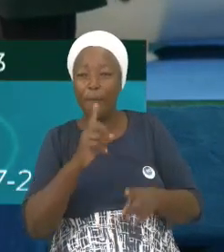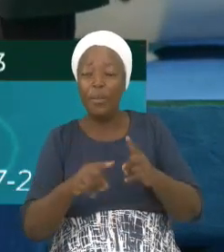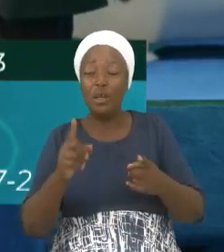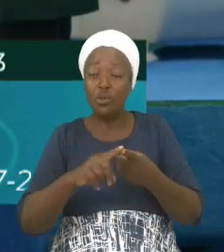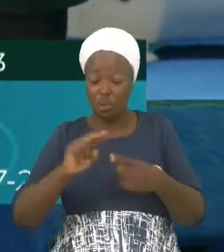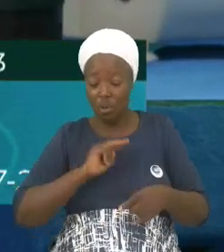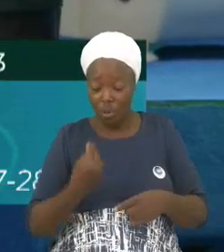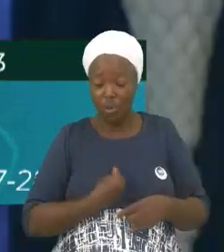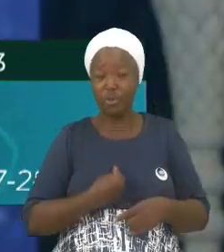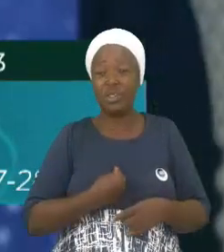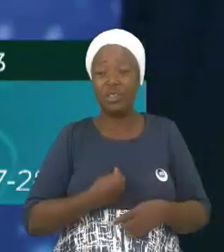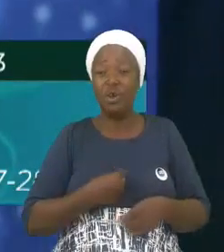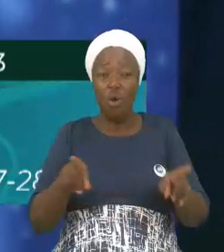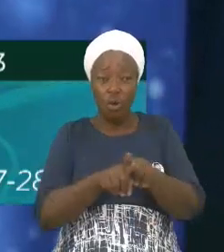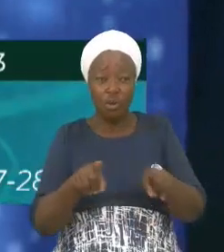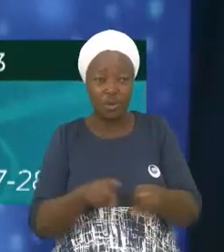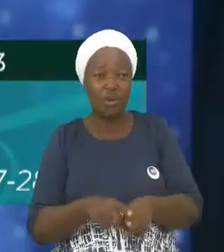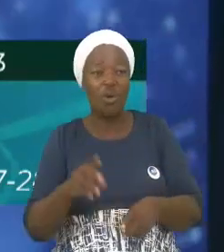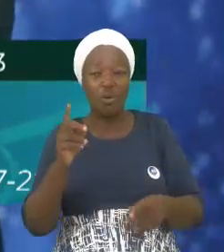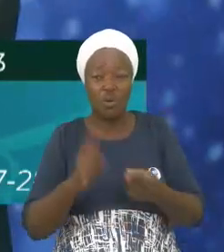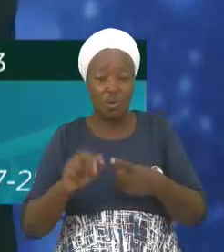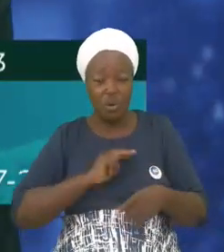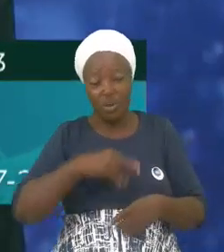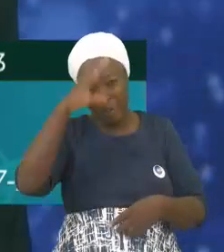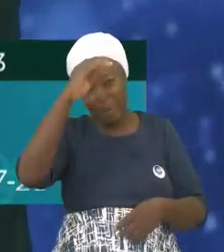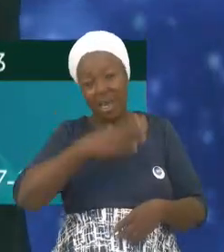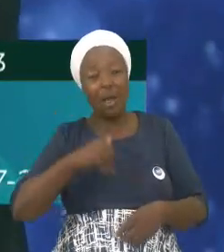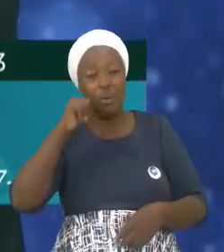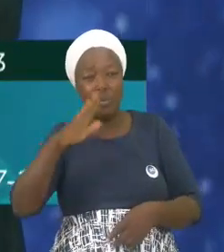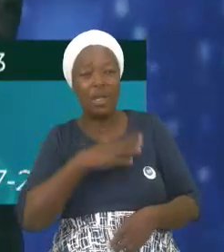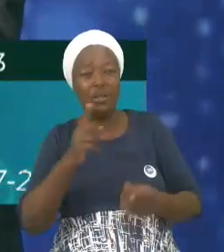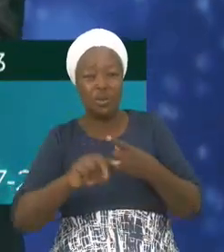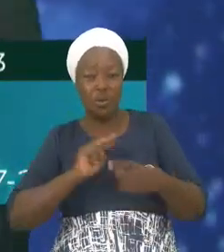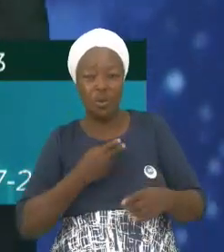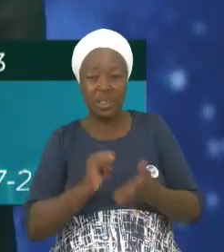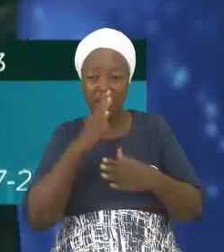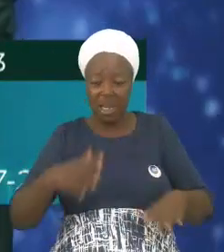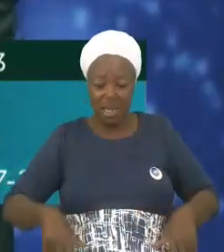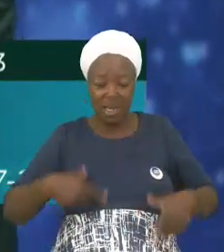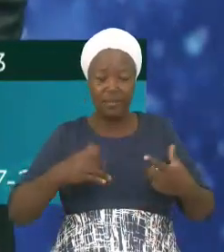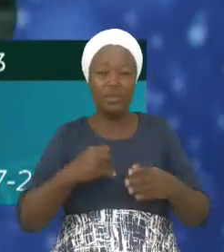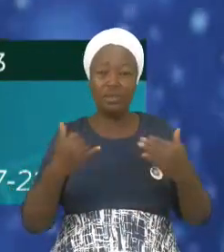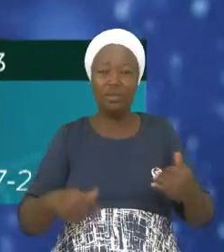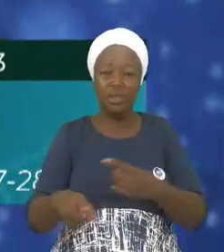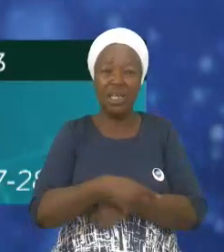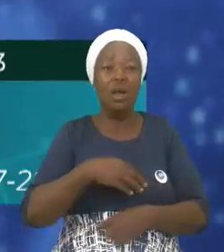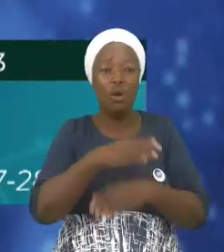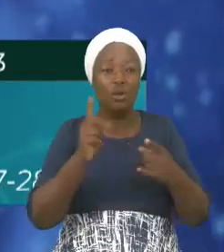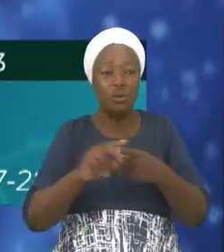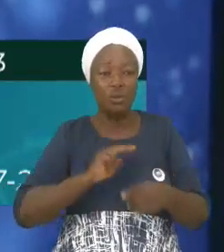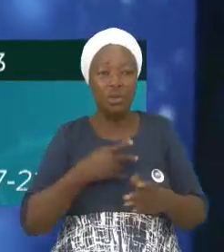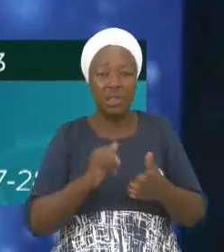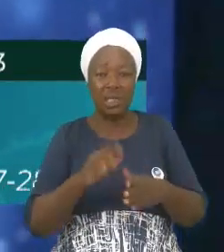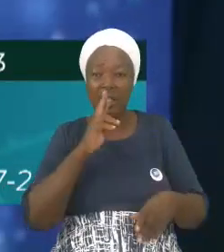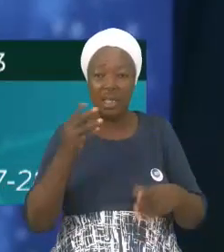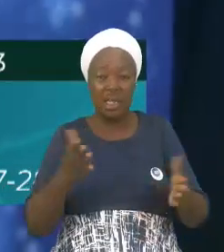and Gentiles, unto us men and women, unto us who are living today, unto us that live on the face of the